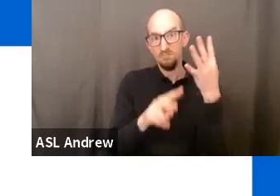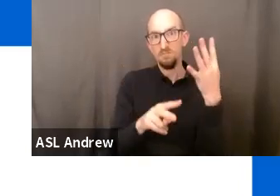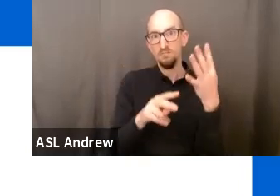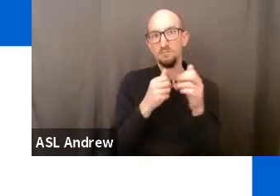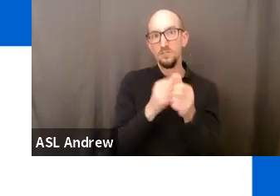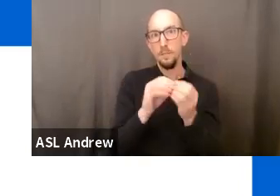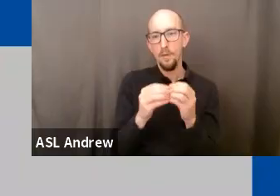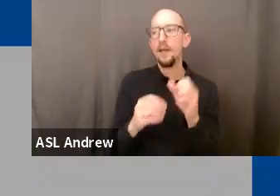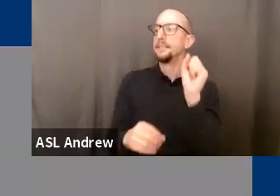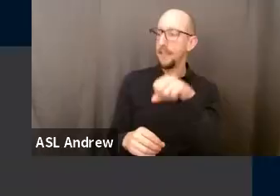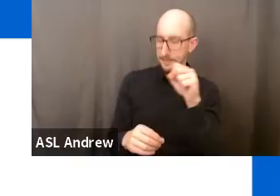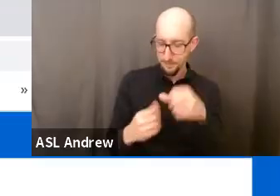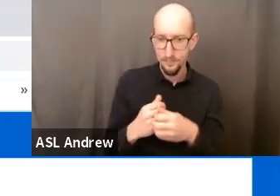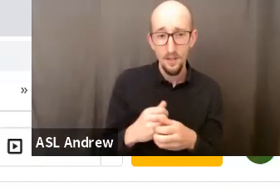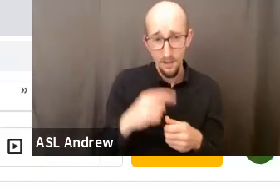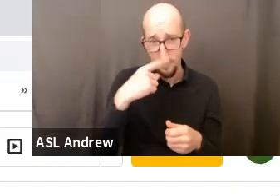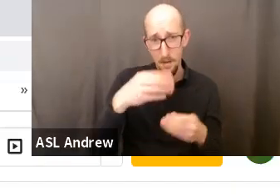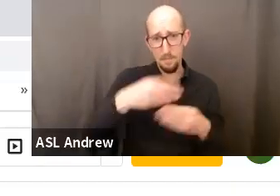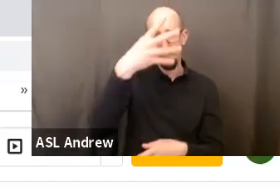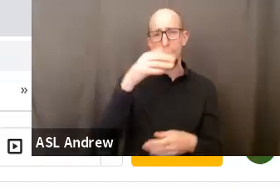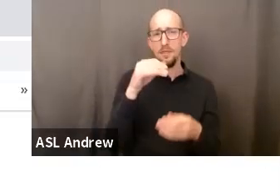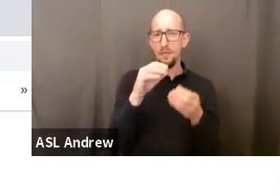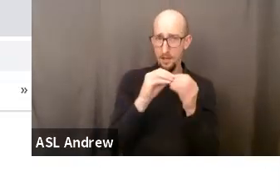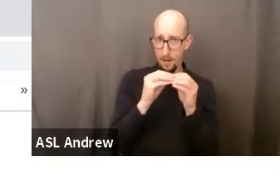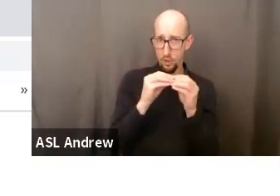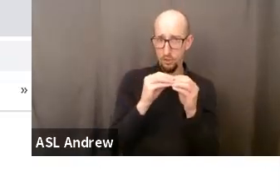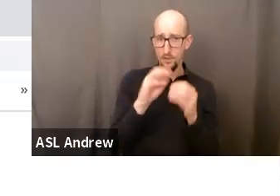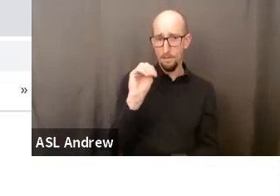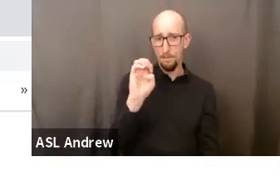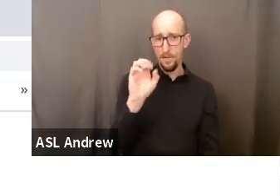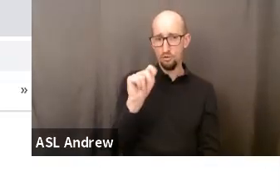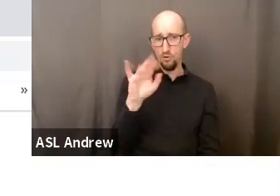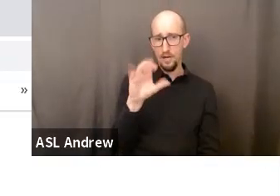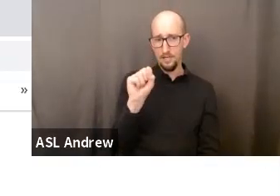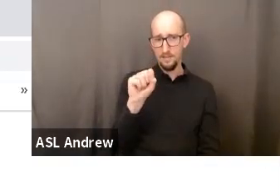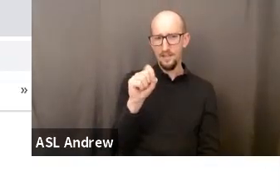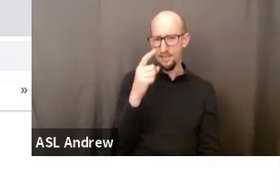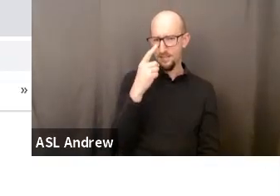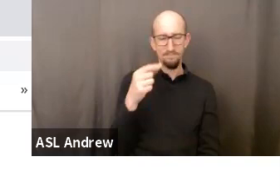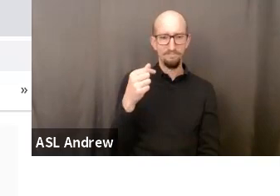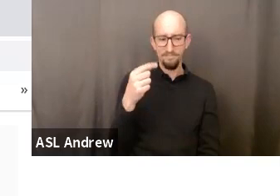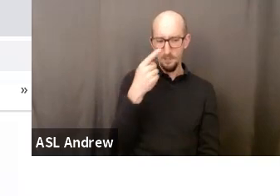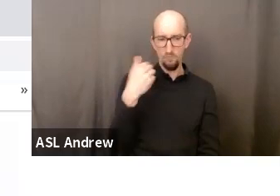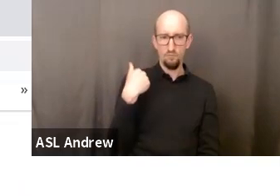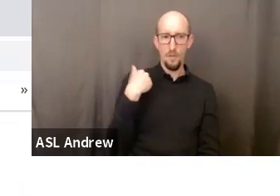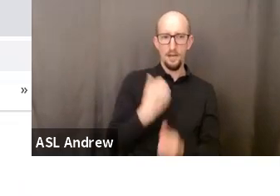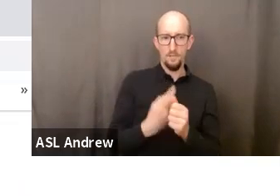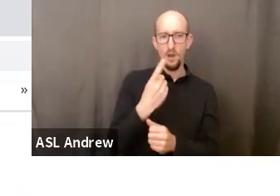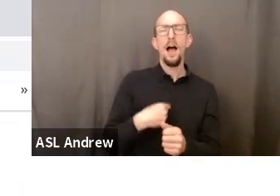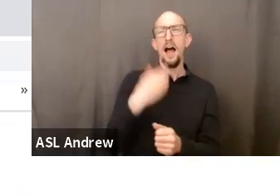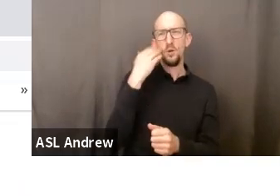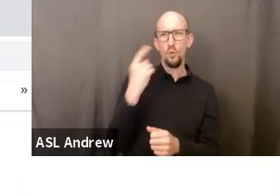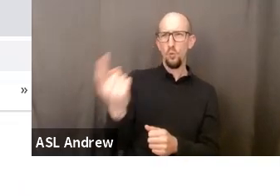our recollection on what those metrics were? I do recall that there was one that Chicago has